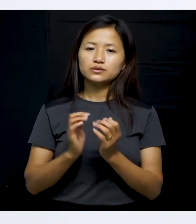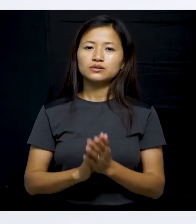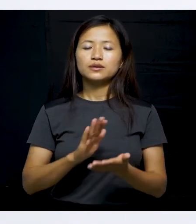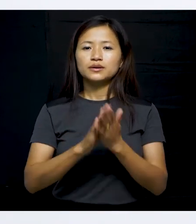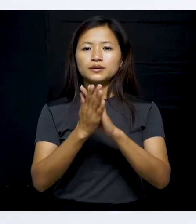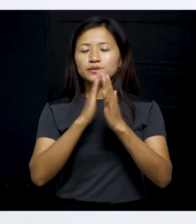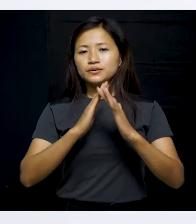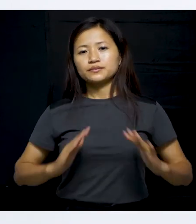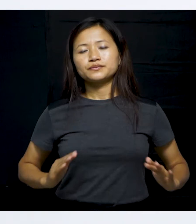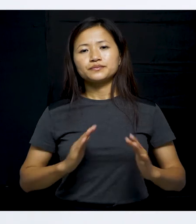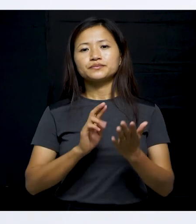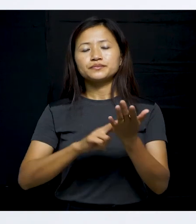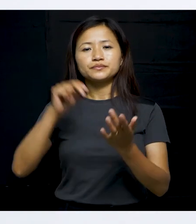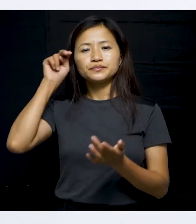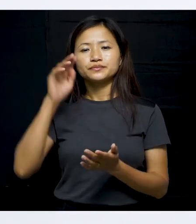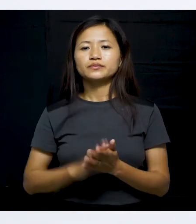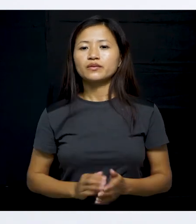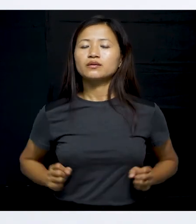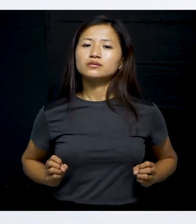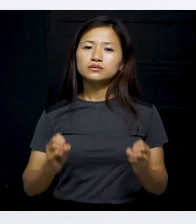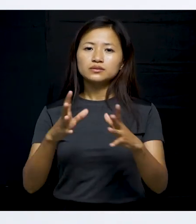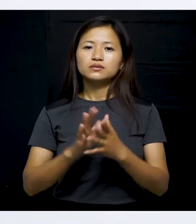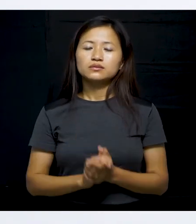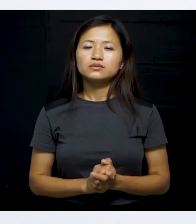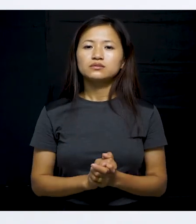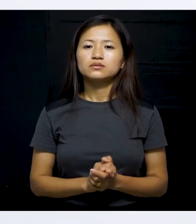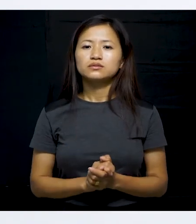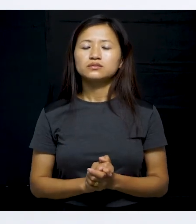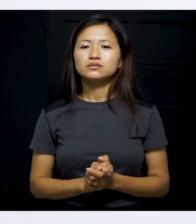among the villagers, and they started